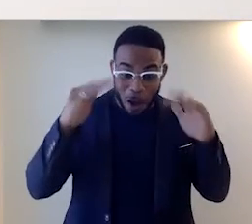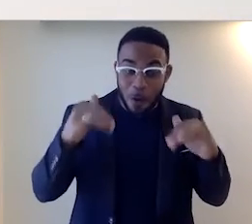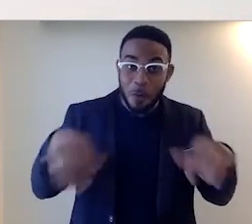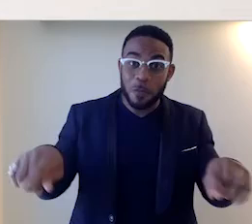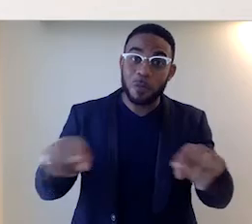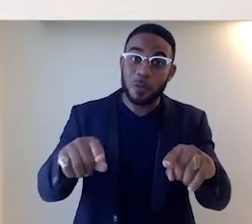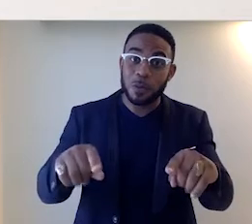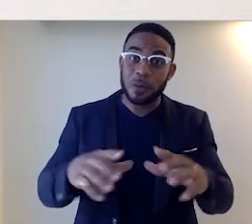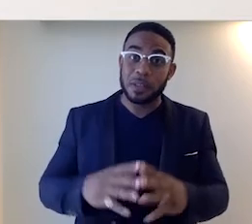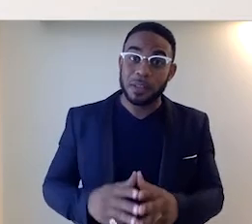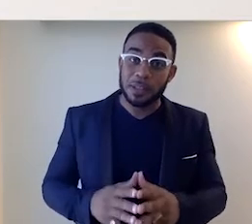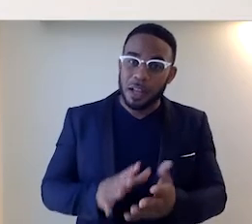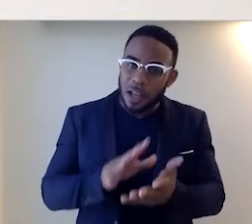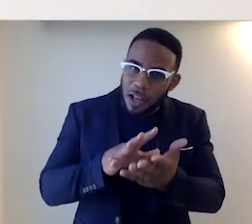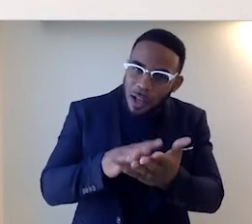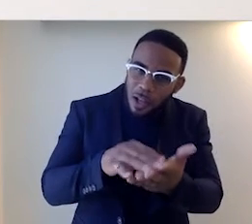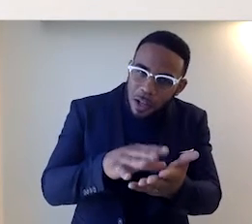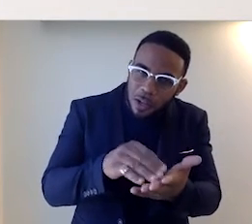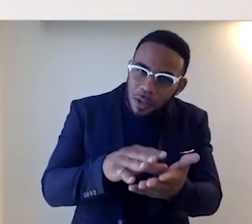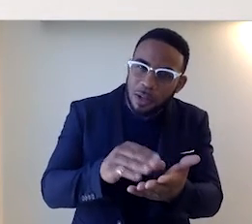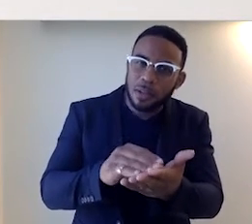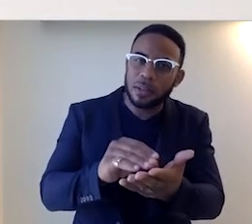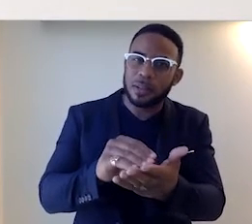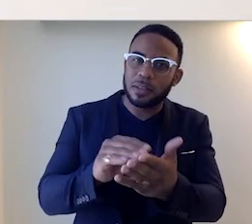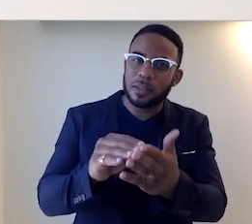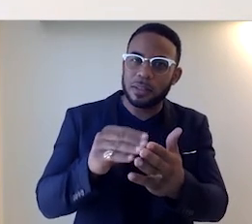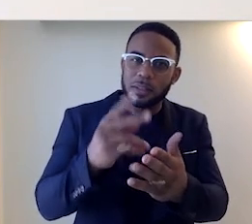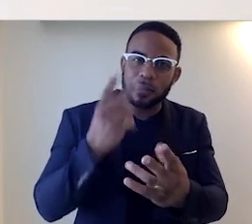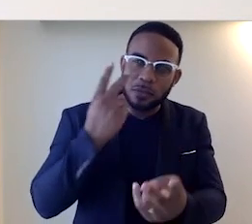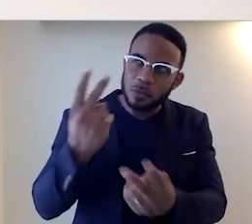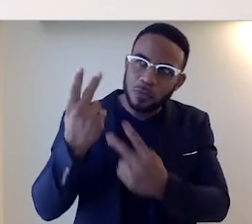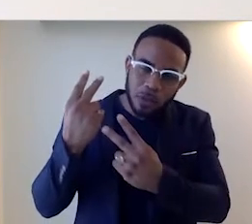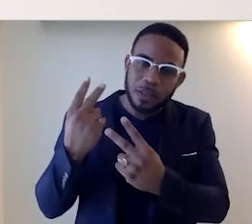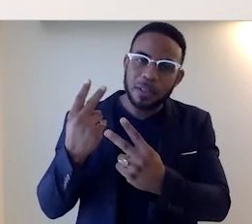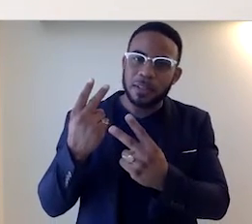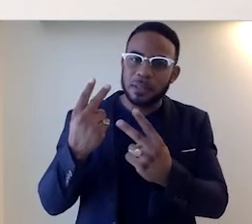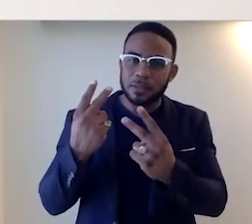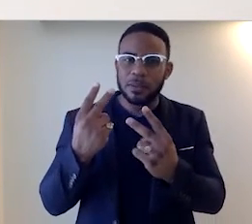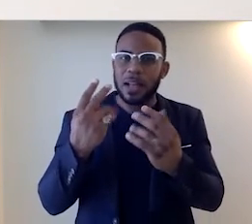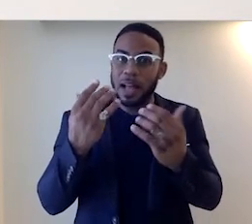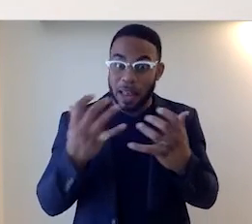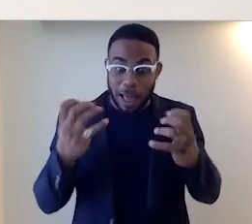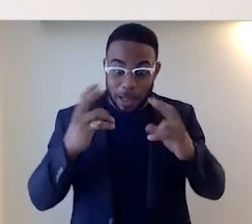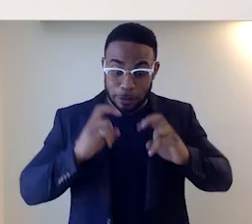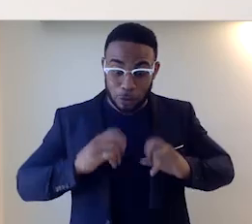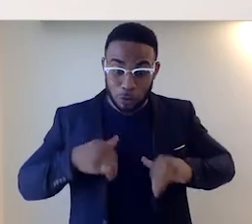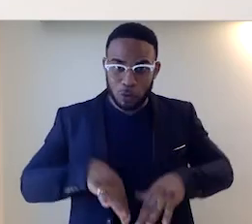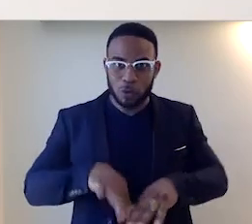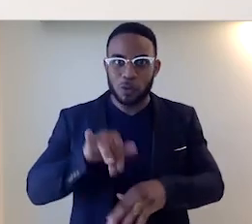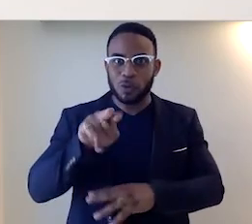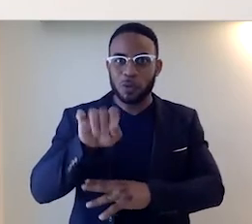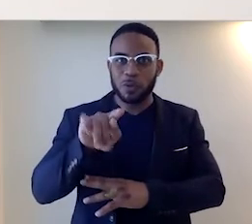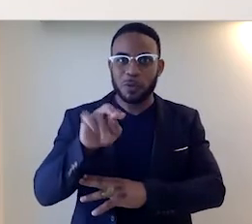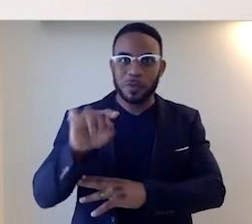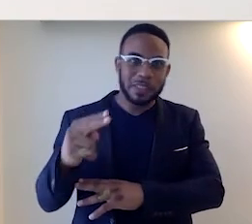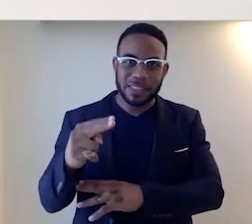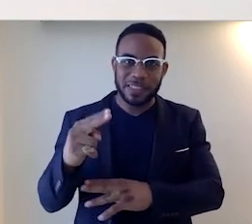you learn and reflect a lot during this Juneteenth